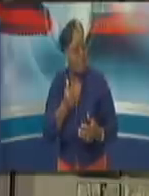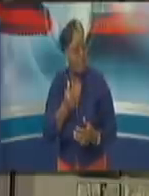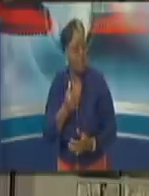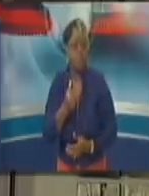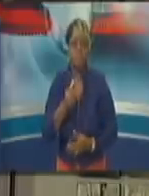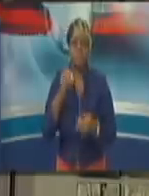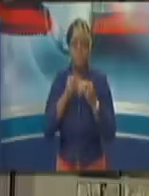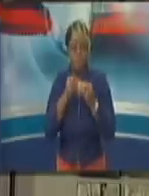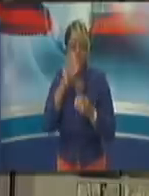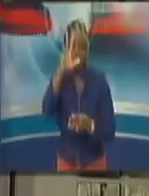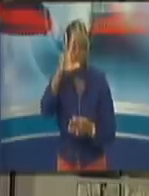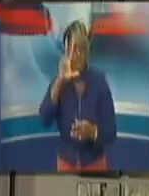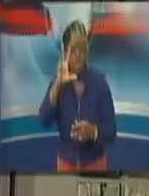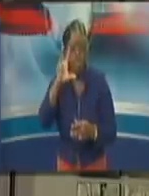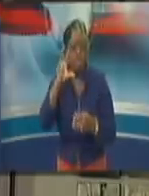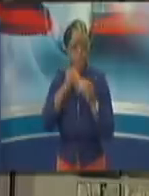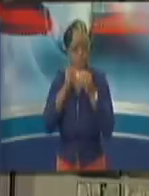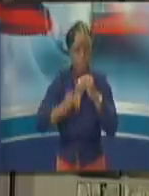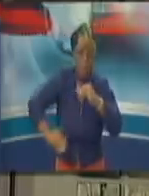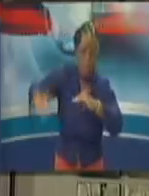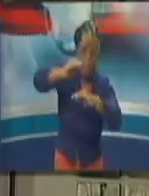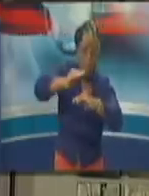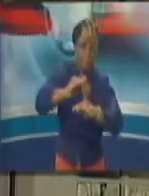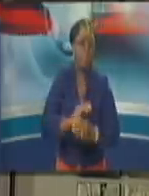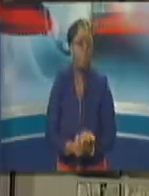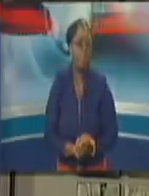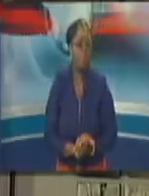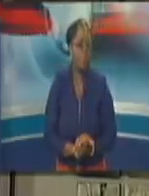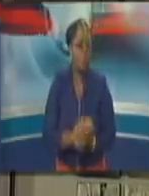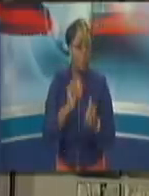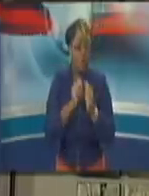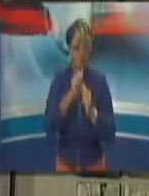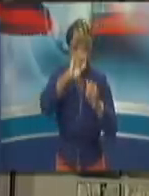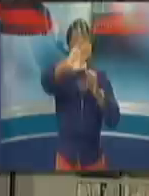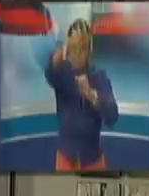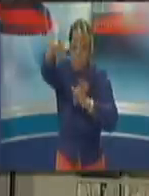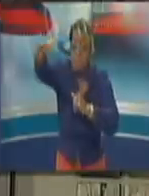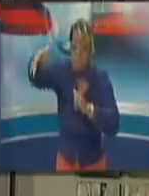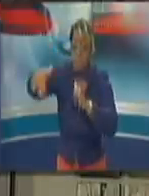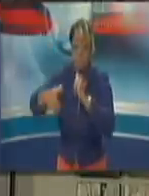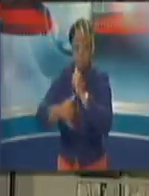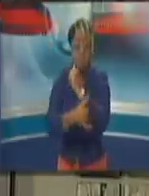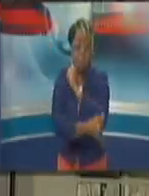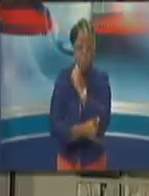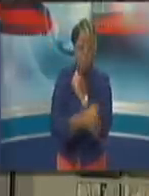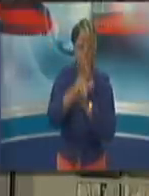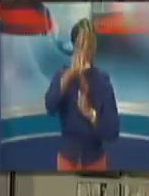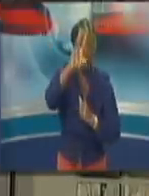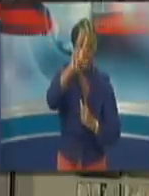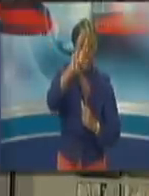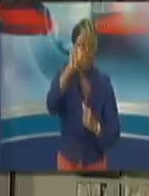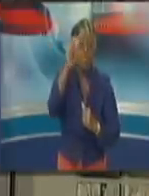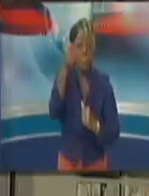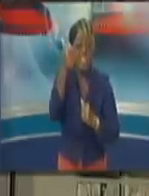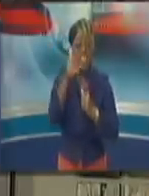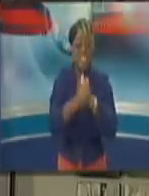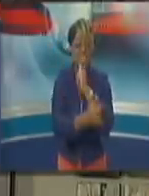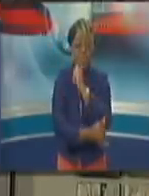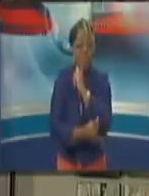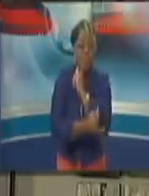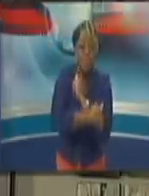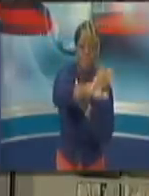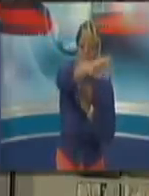761,494, now spread across 210 countries, territories, and